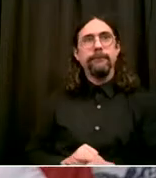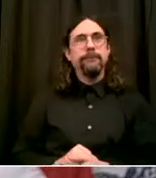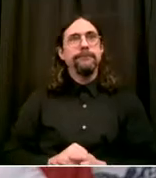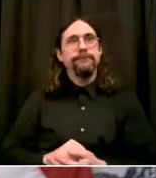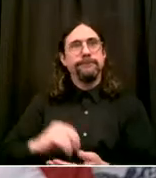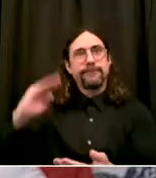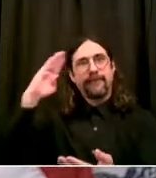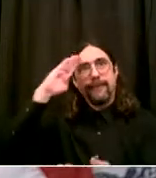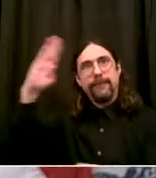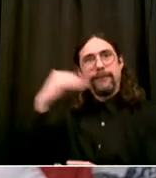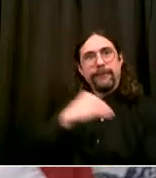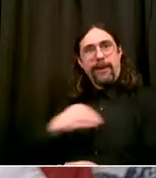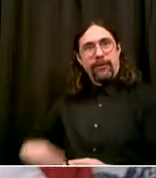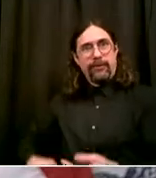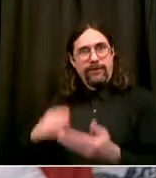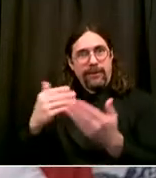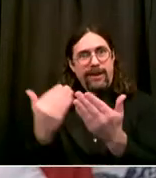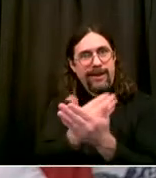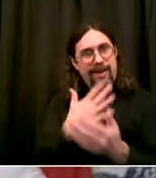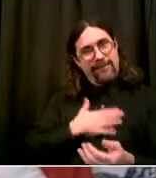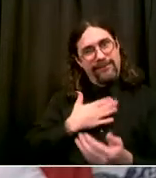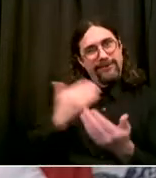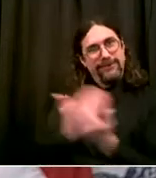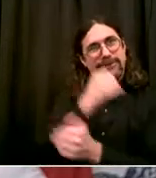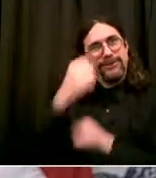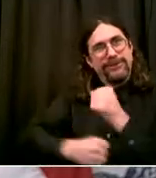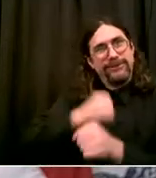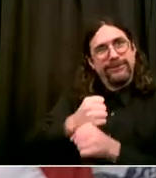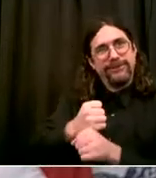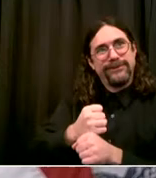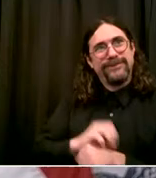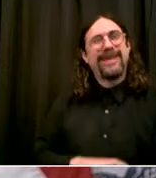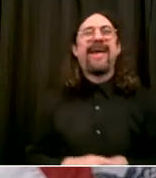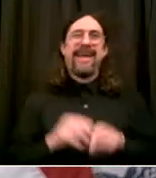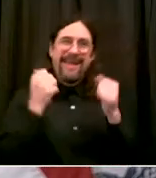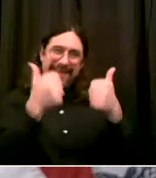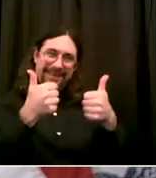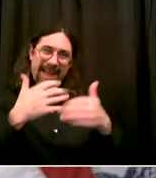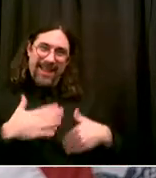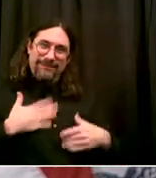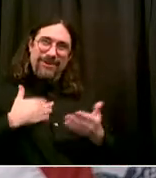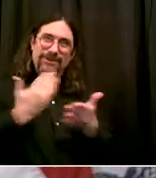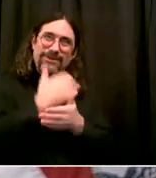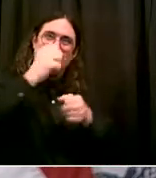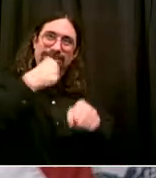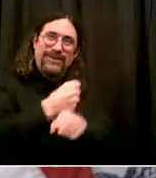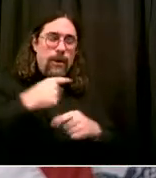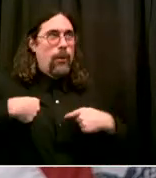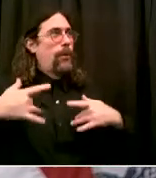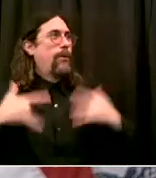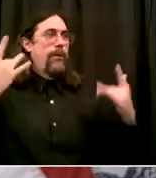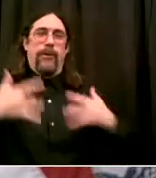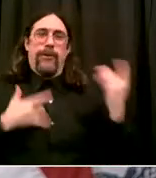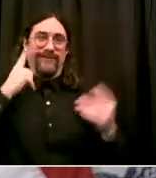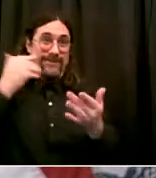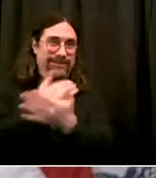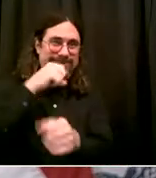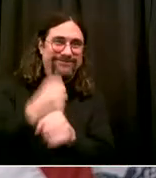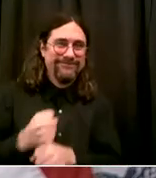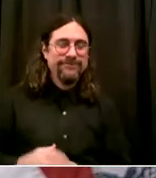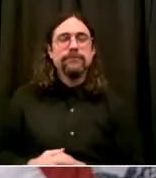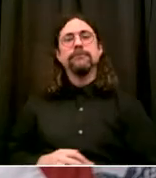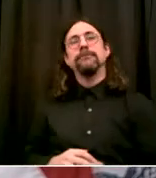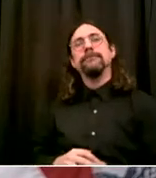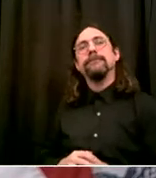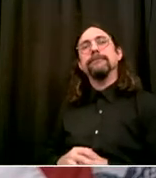been dreaming of this day. Excellent. You love to hear it. Under your NYC Vaccine